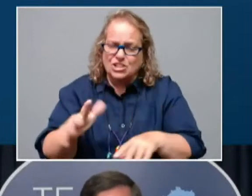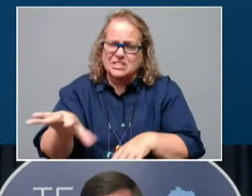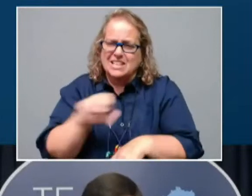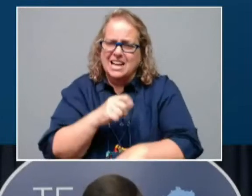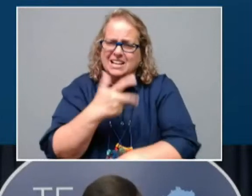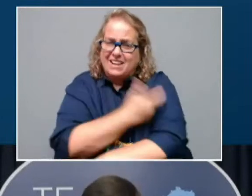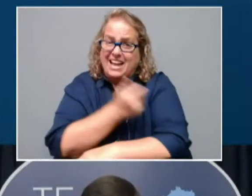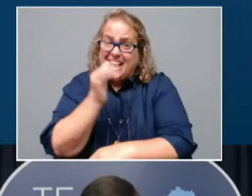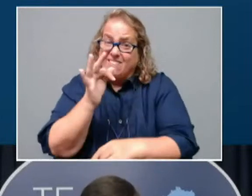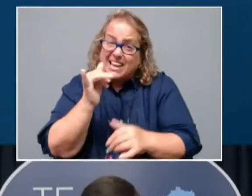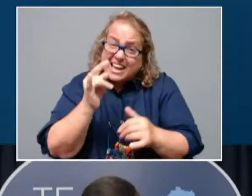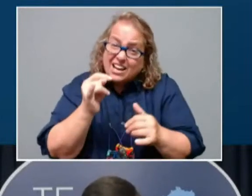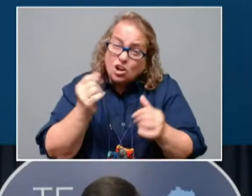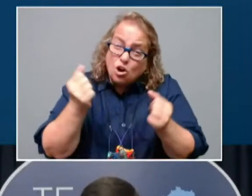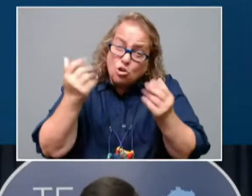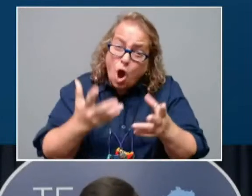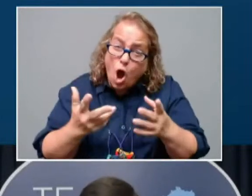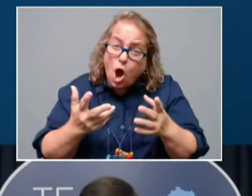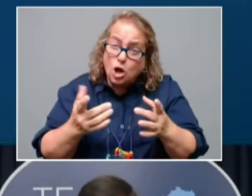significant